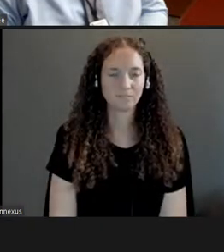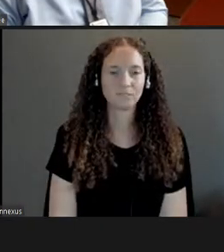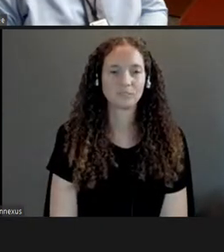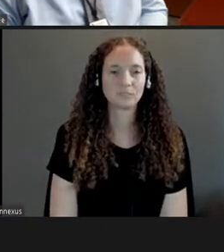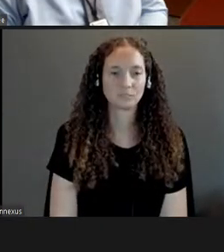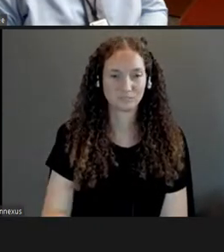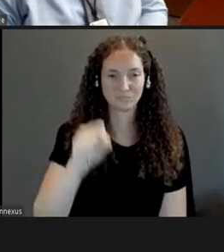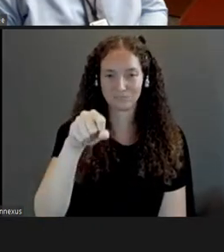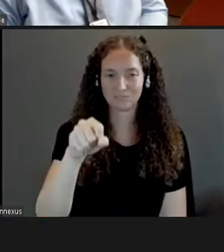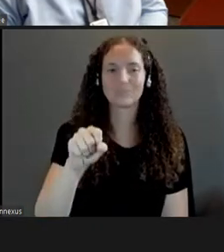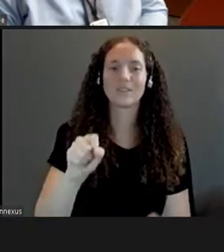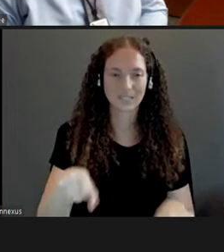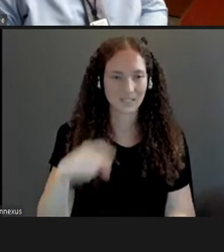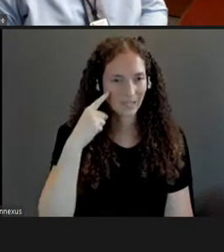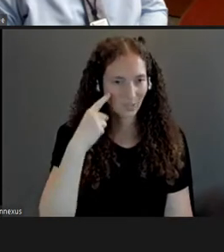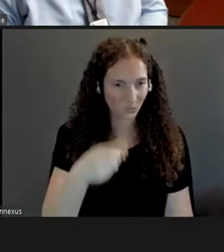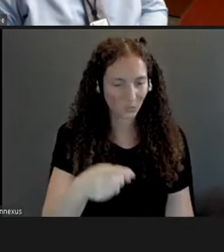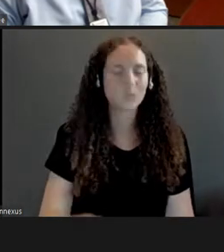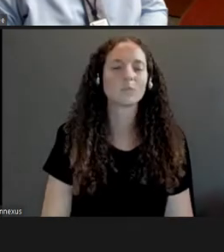Yep, we can hear you. Yep.